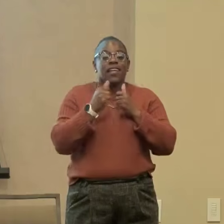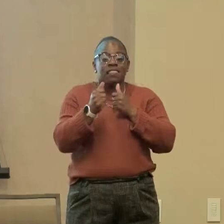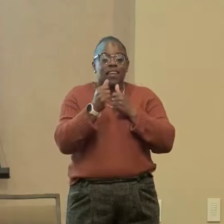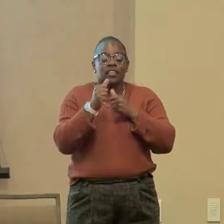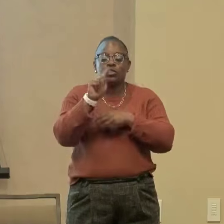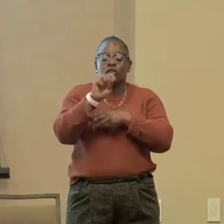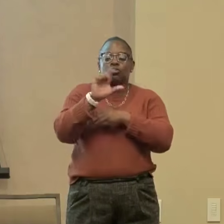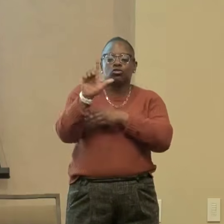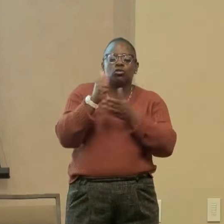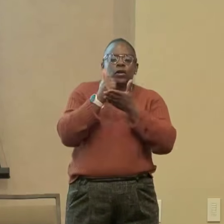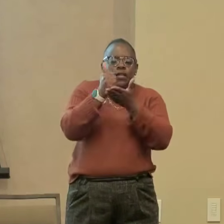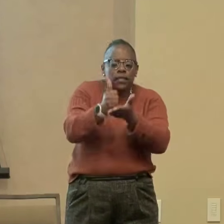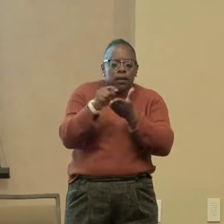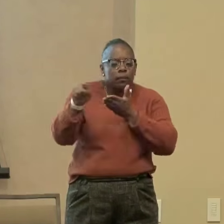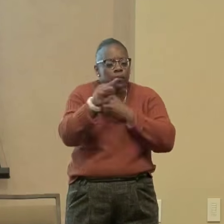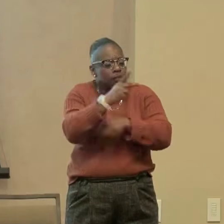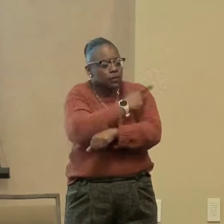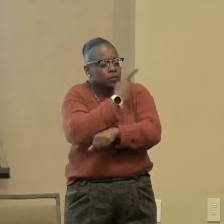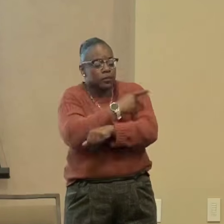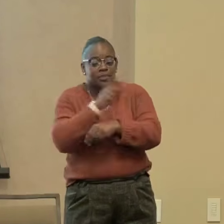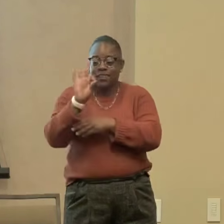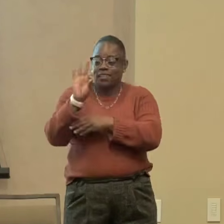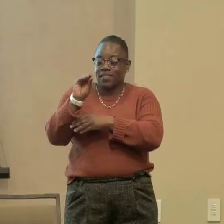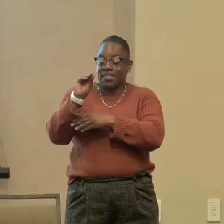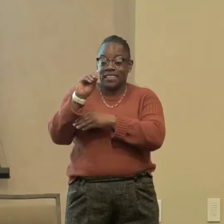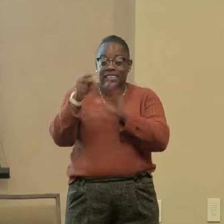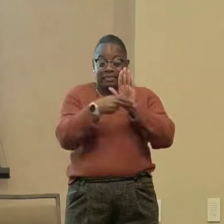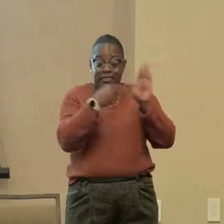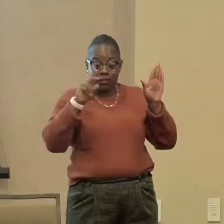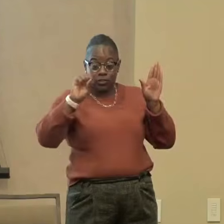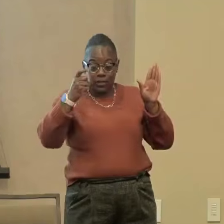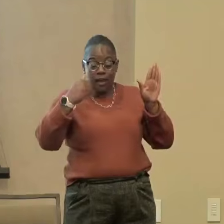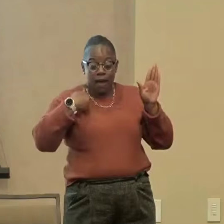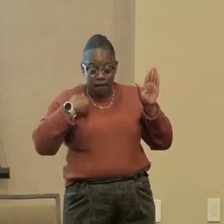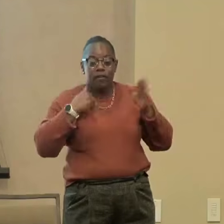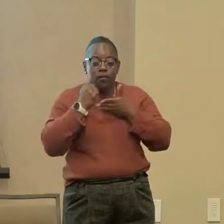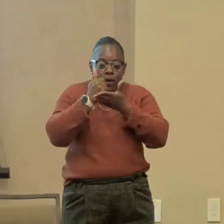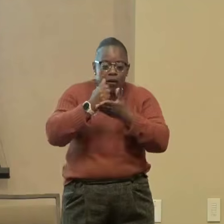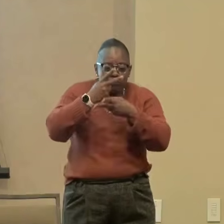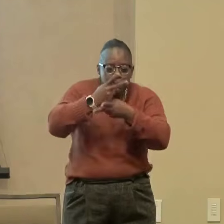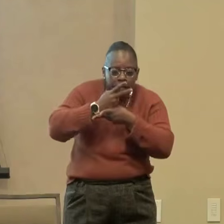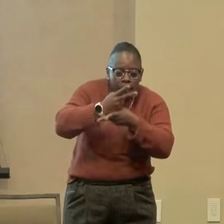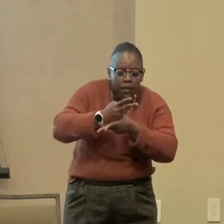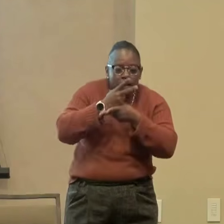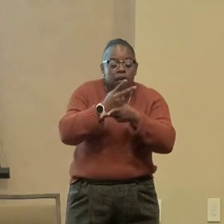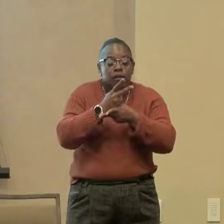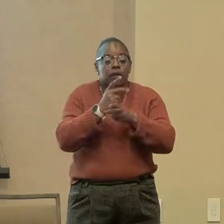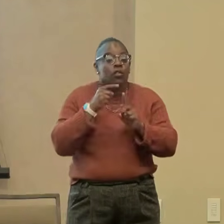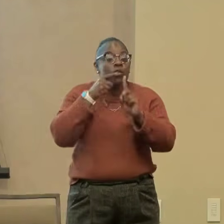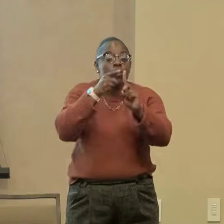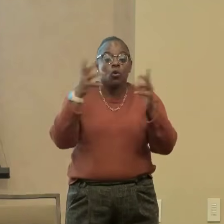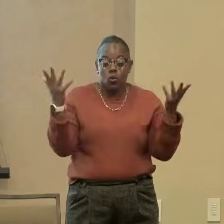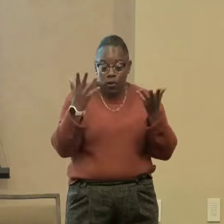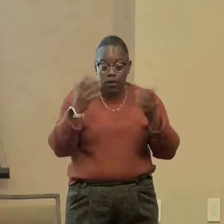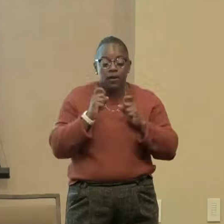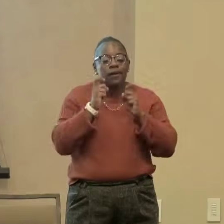that is designed to help lupus patients within the first 90 days of diagnosis. Our goal is to offer invaluable resources